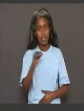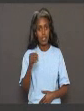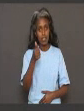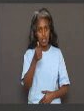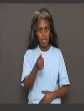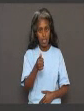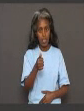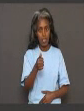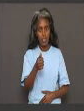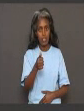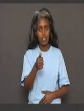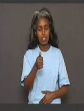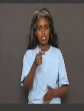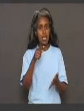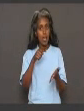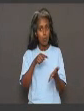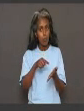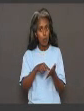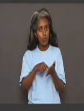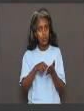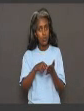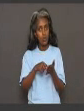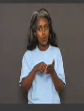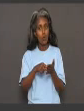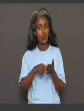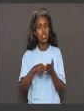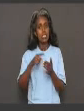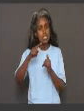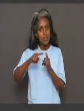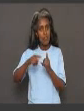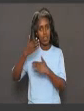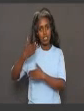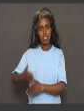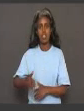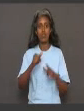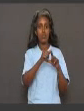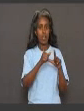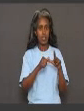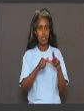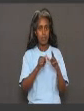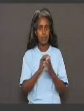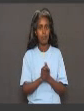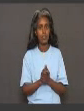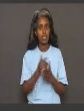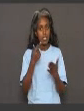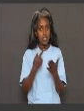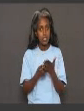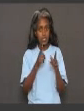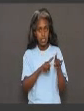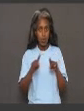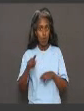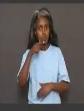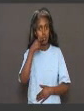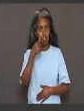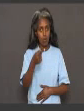a is a point on the far side of the angle. This is also